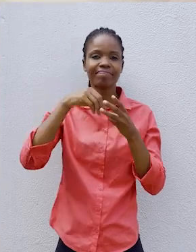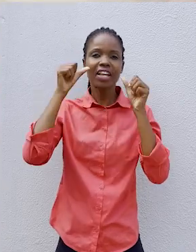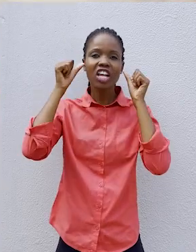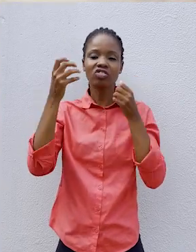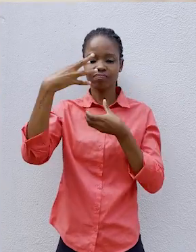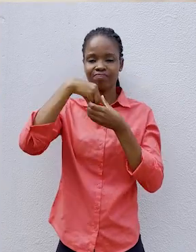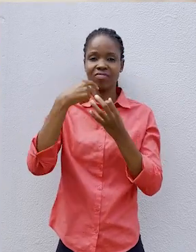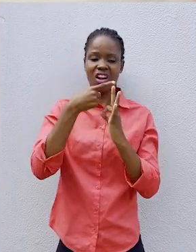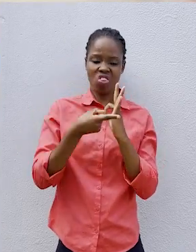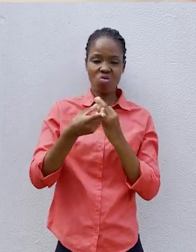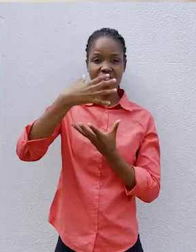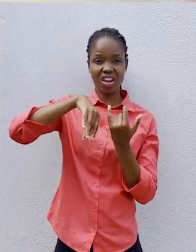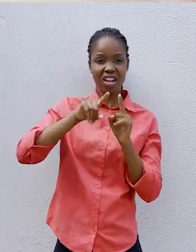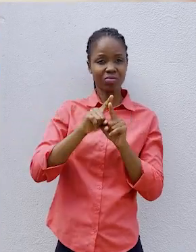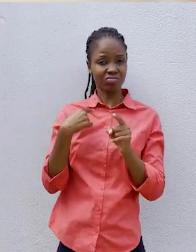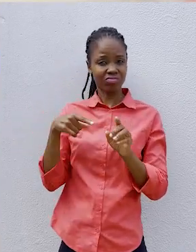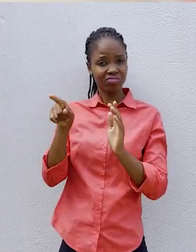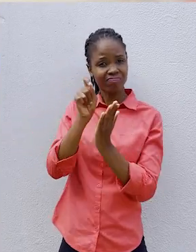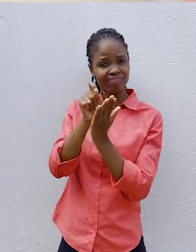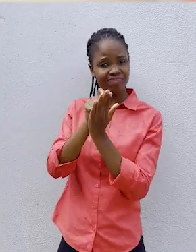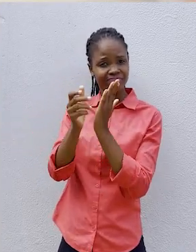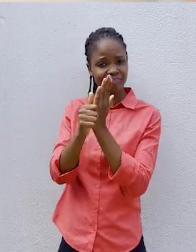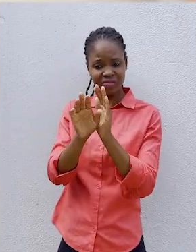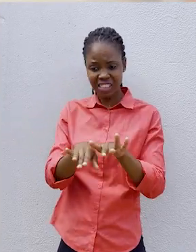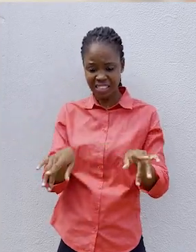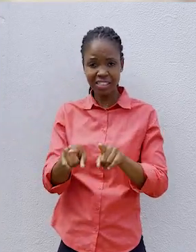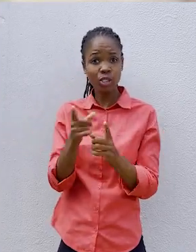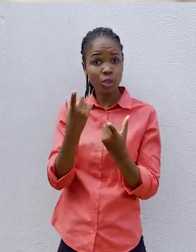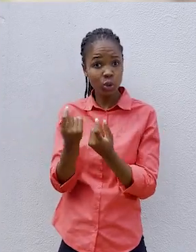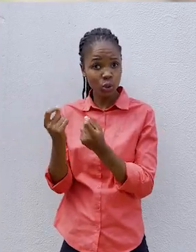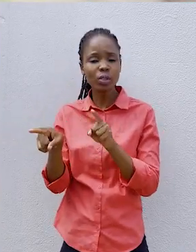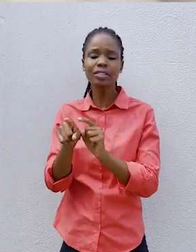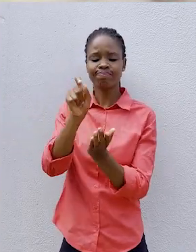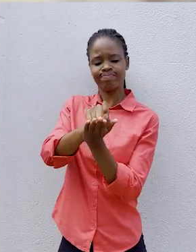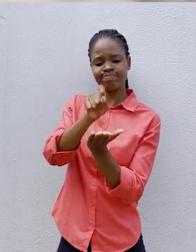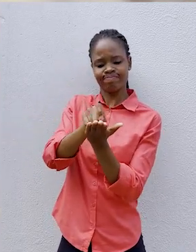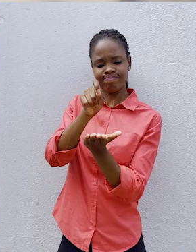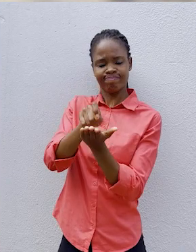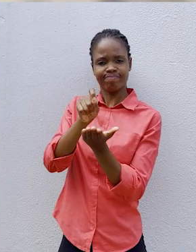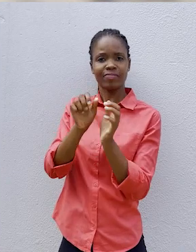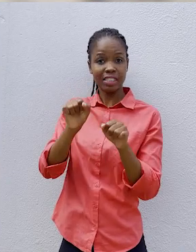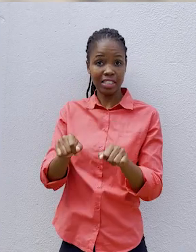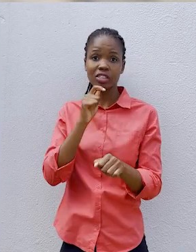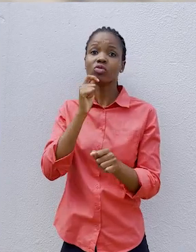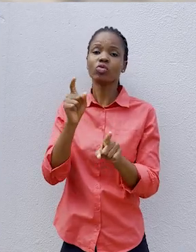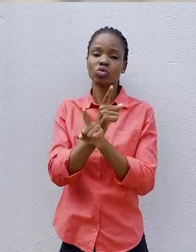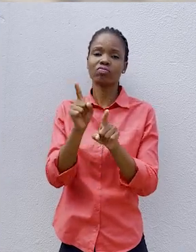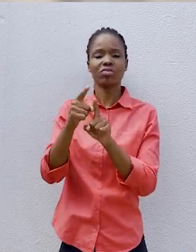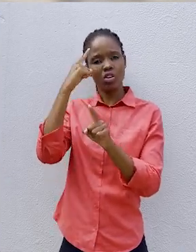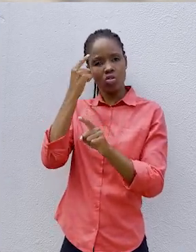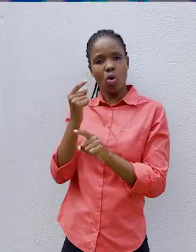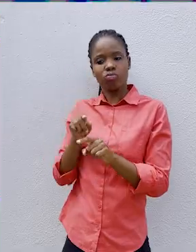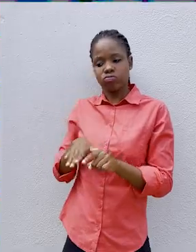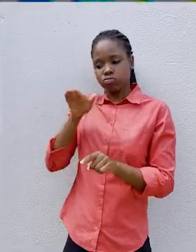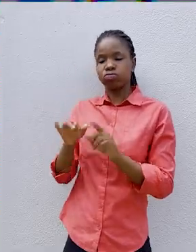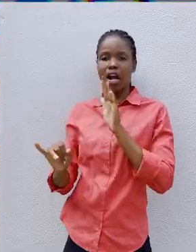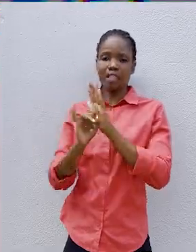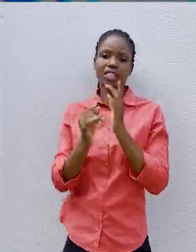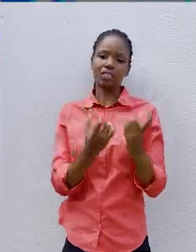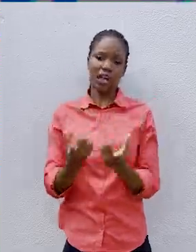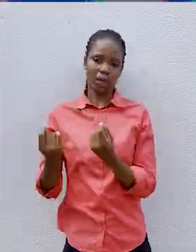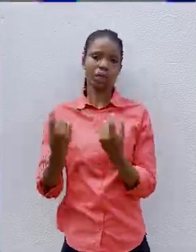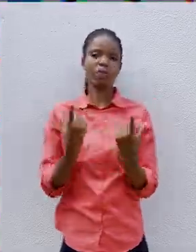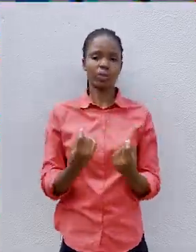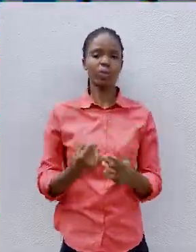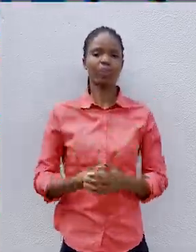one. You're the one that compiles all these playlists for those kids, so? All the kids' stores. So you've grown this thing here, all the vibes, you know where it comes from.